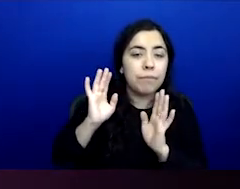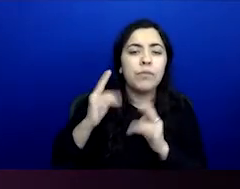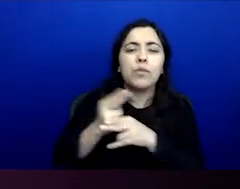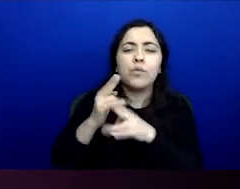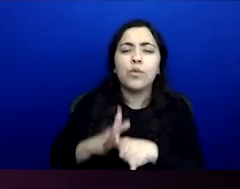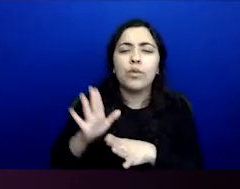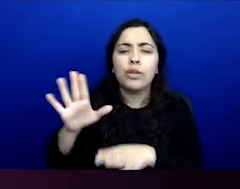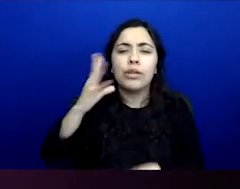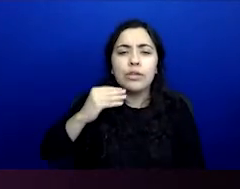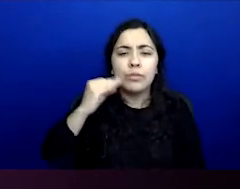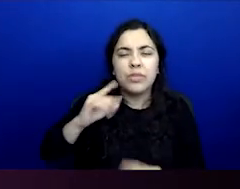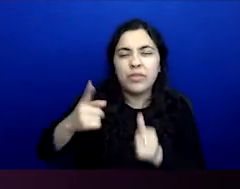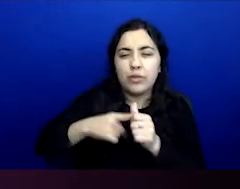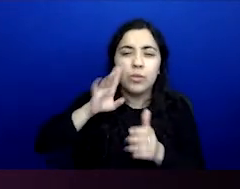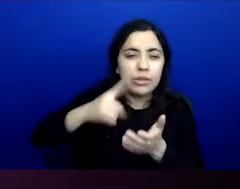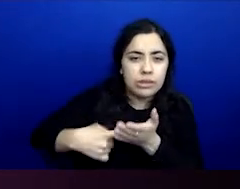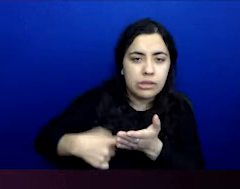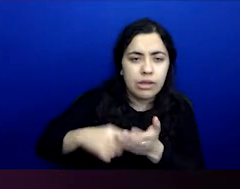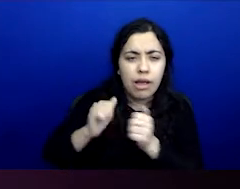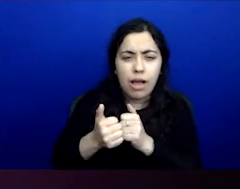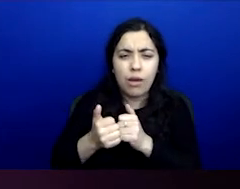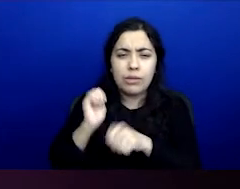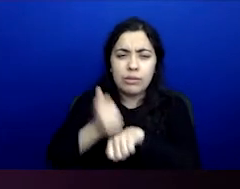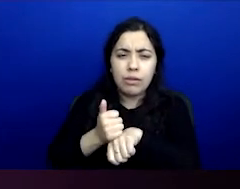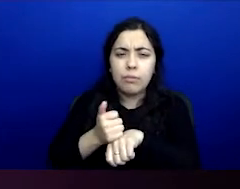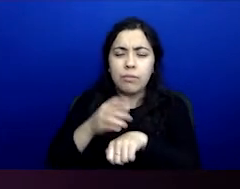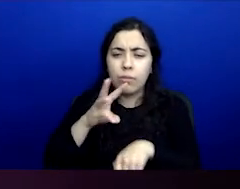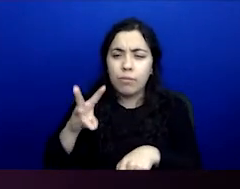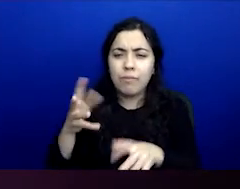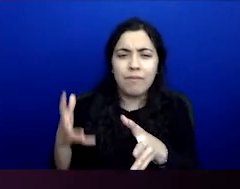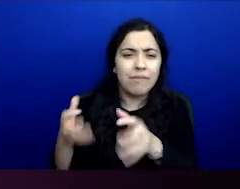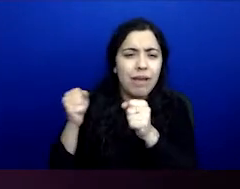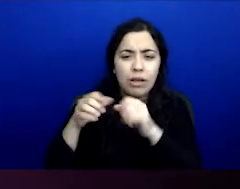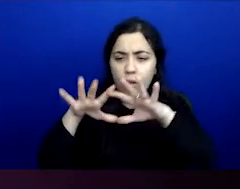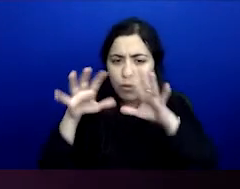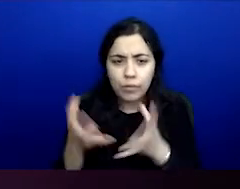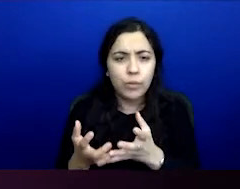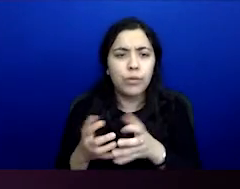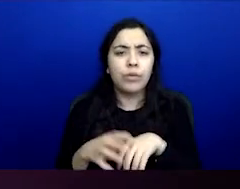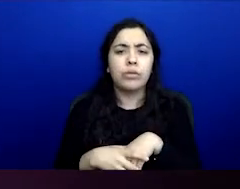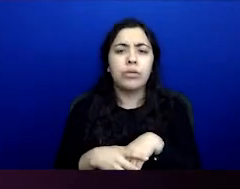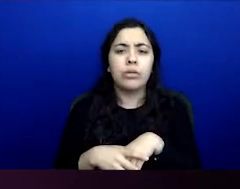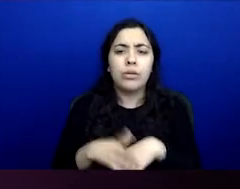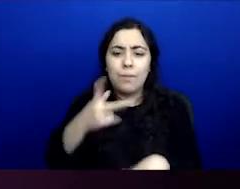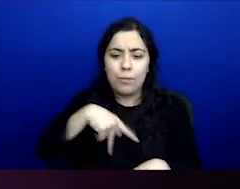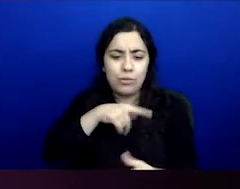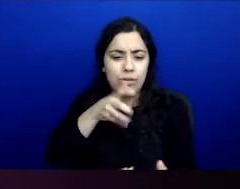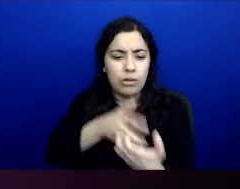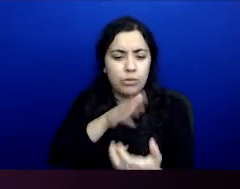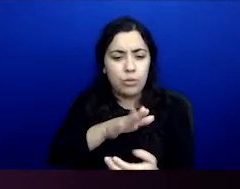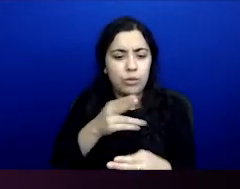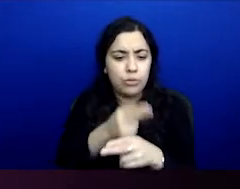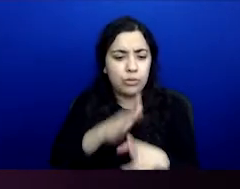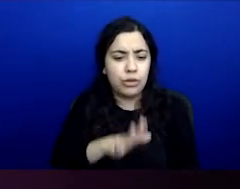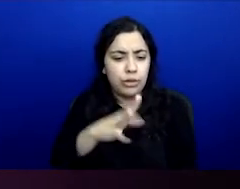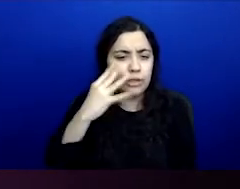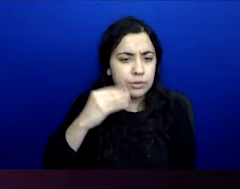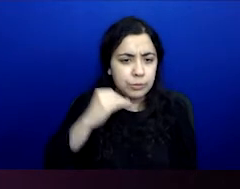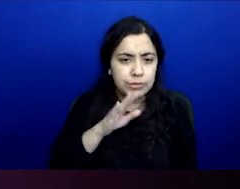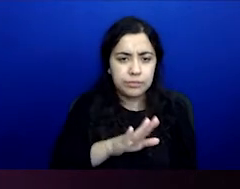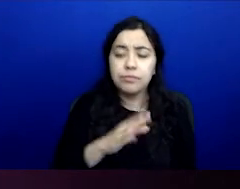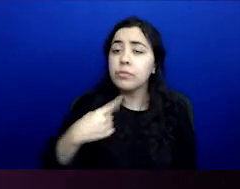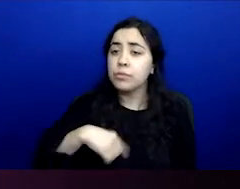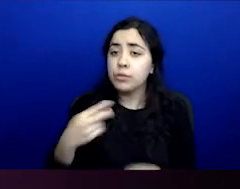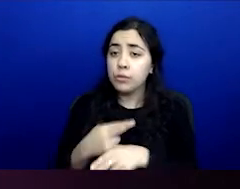we managed to get a website that's fast wherever you're at in the world and is personalized to your experience? Well, we're